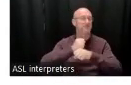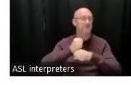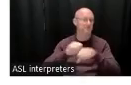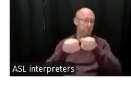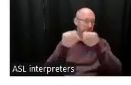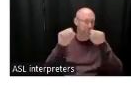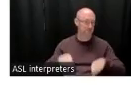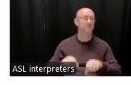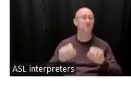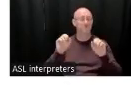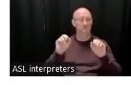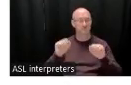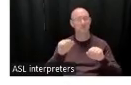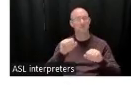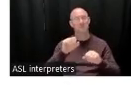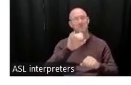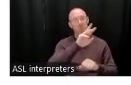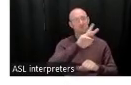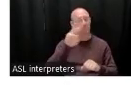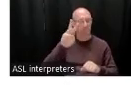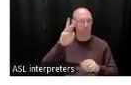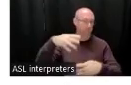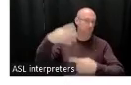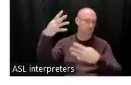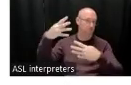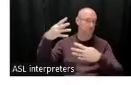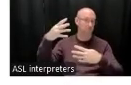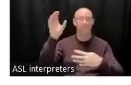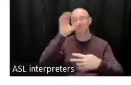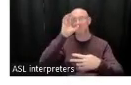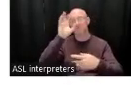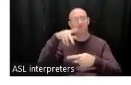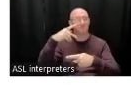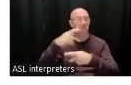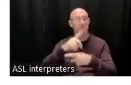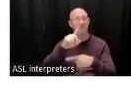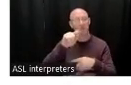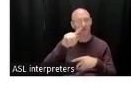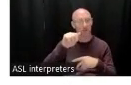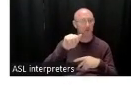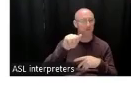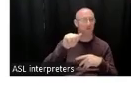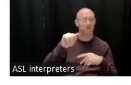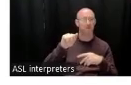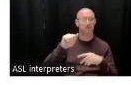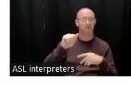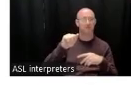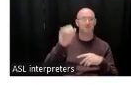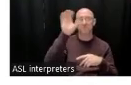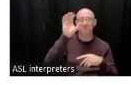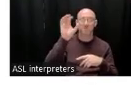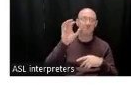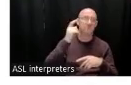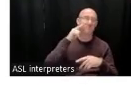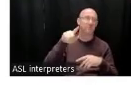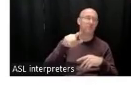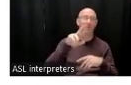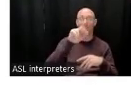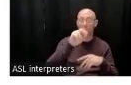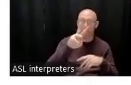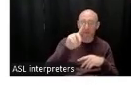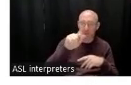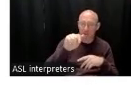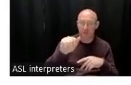you can go to the site and browse various kinds of data assets and search for either raw data or